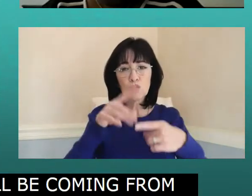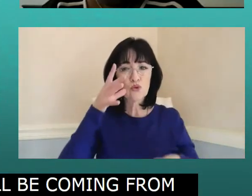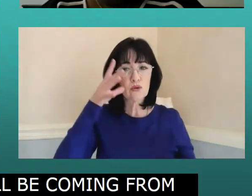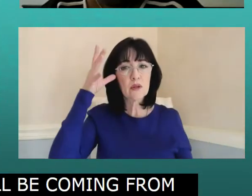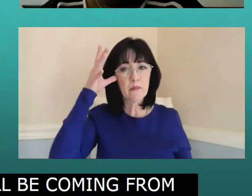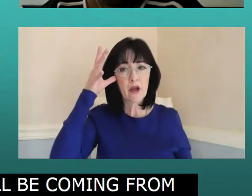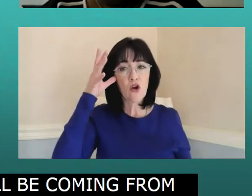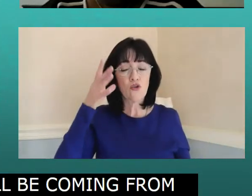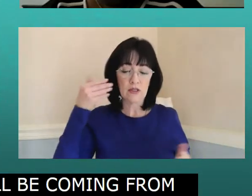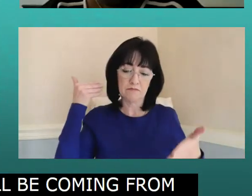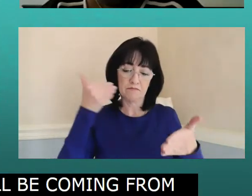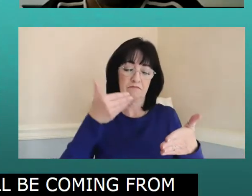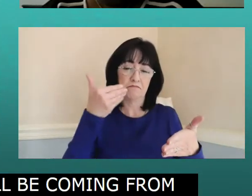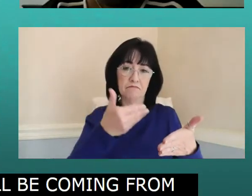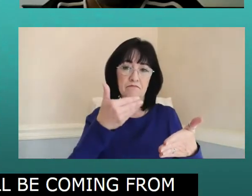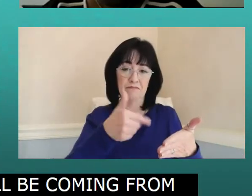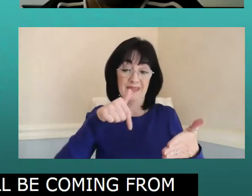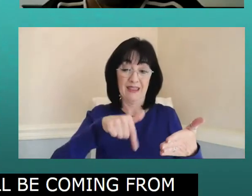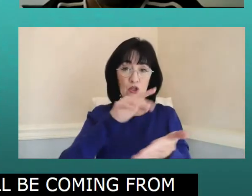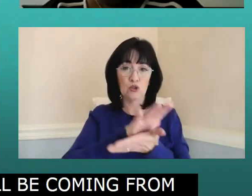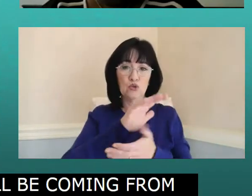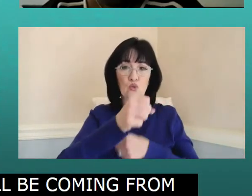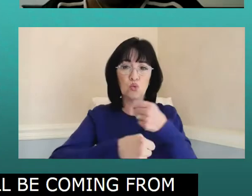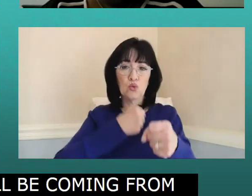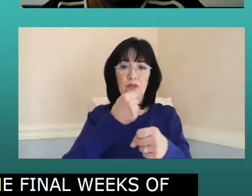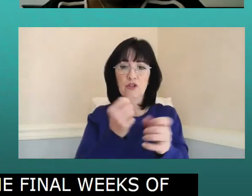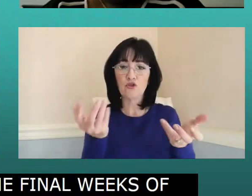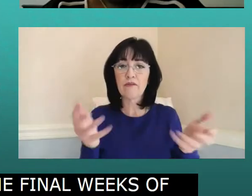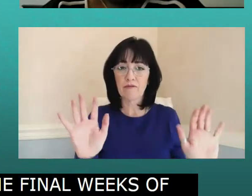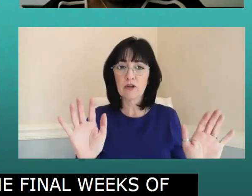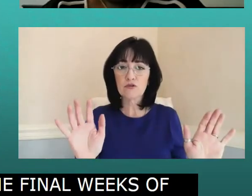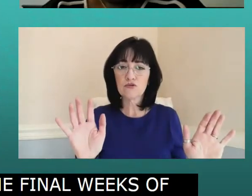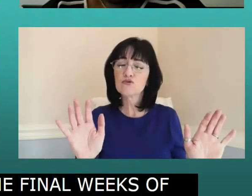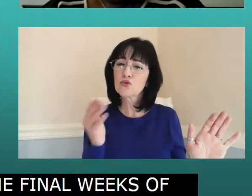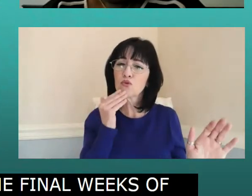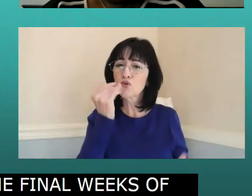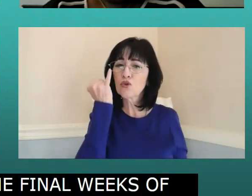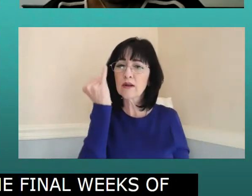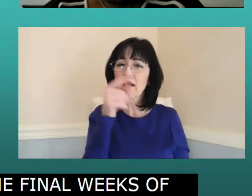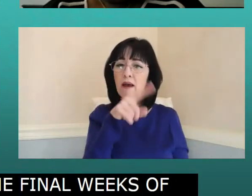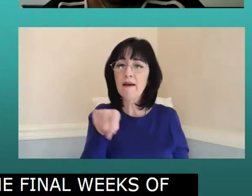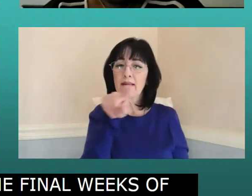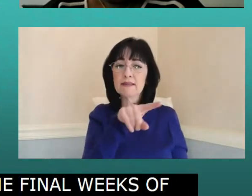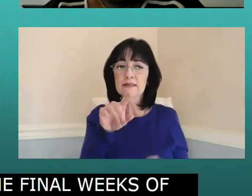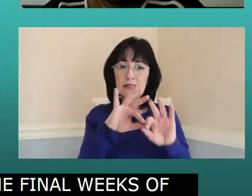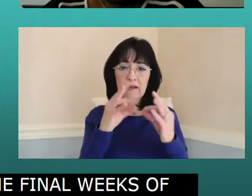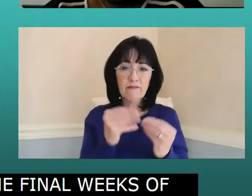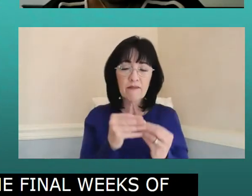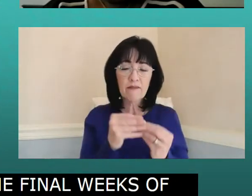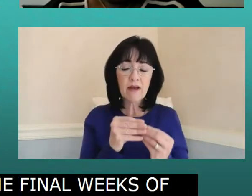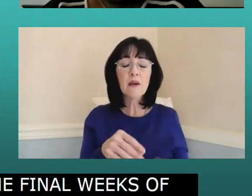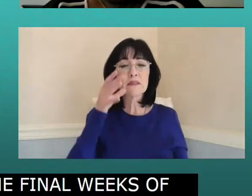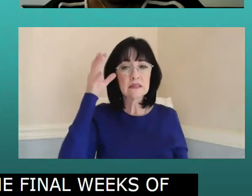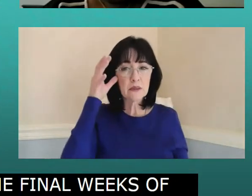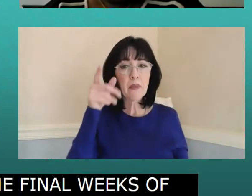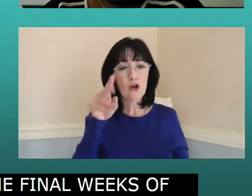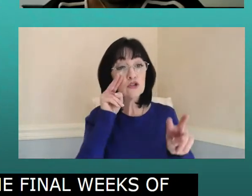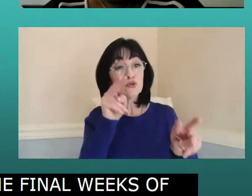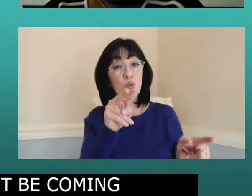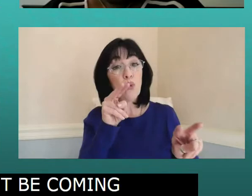year. So watch for what might be coming through the mail, through telephone